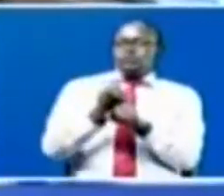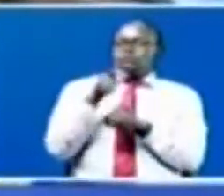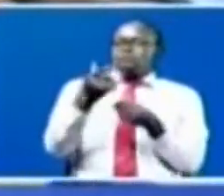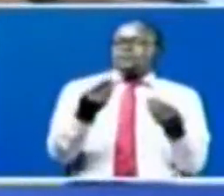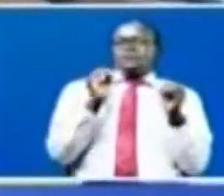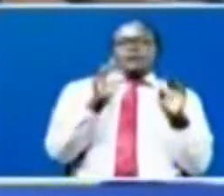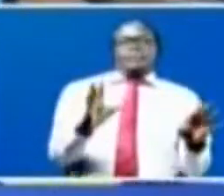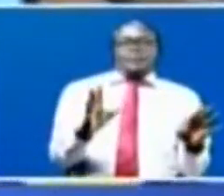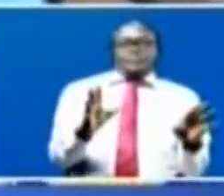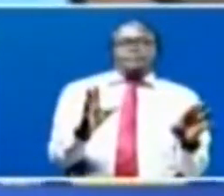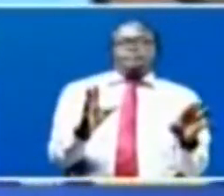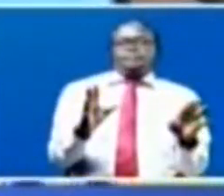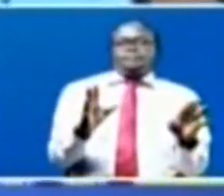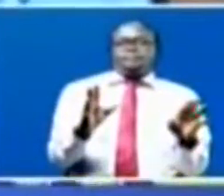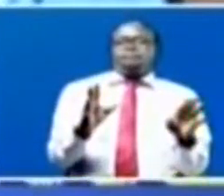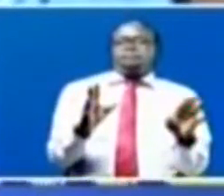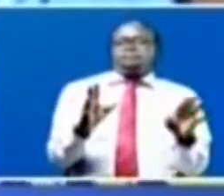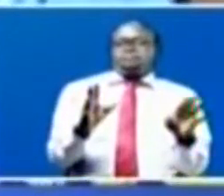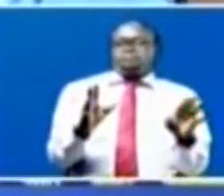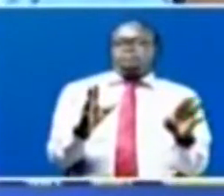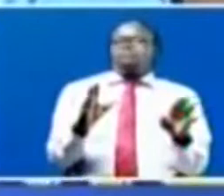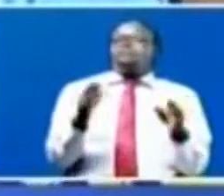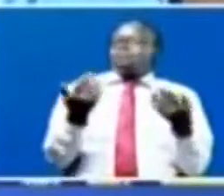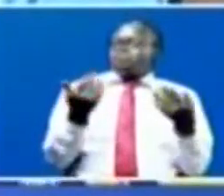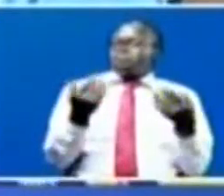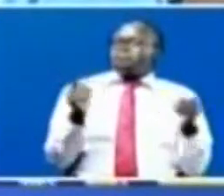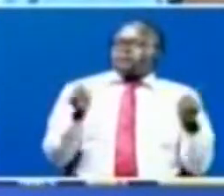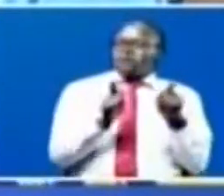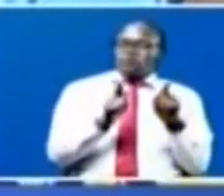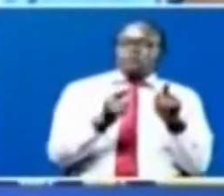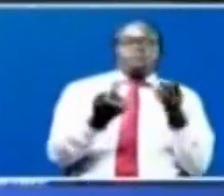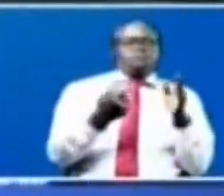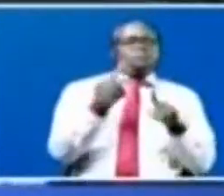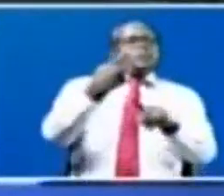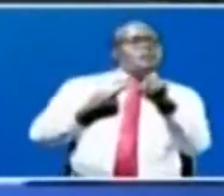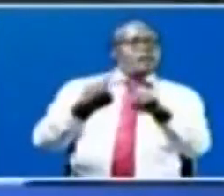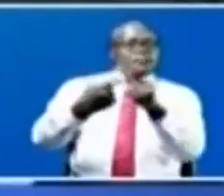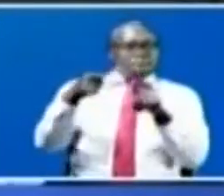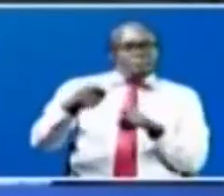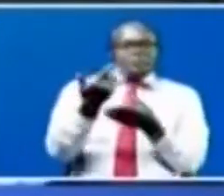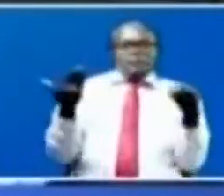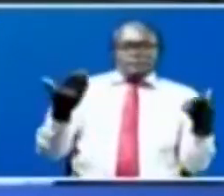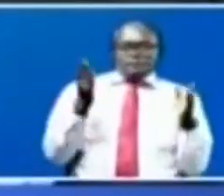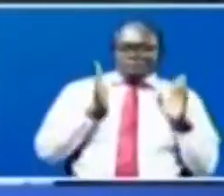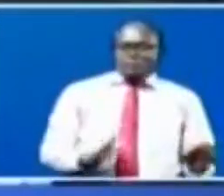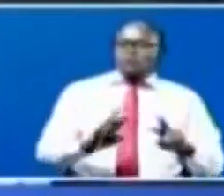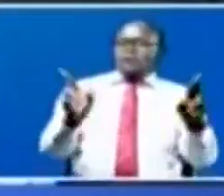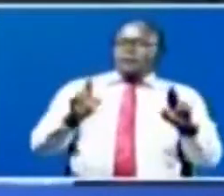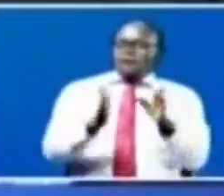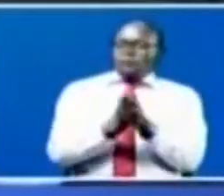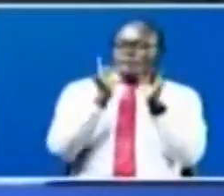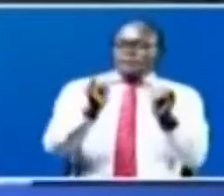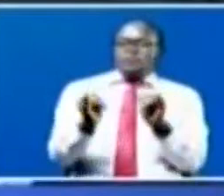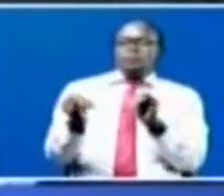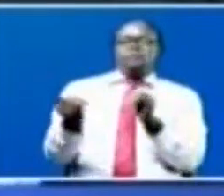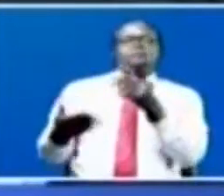easy walk in the park kind of thing. It's a very short season. Everybody is ready with the new